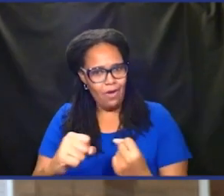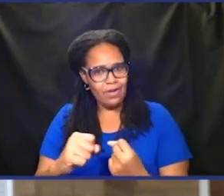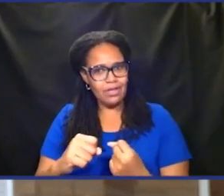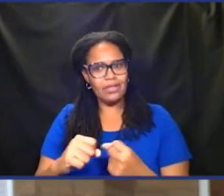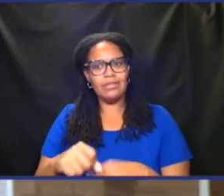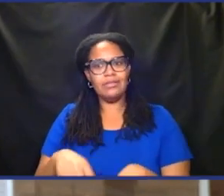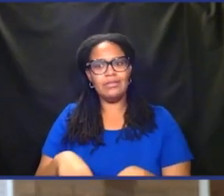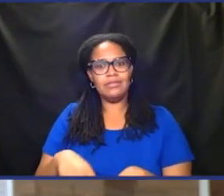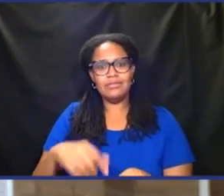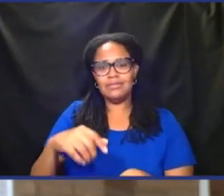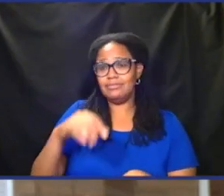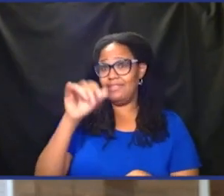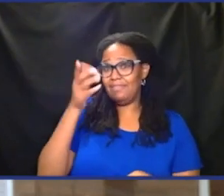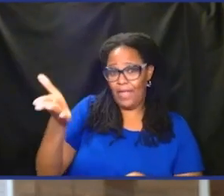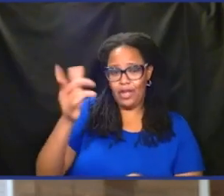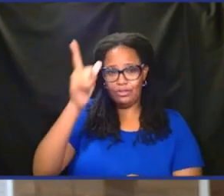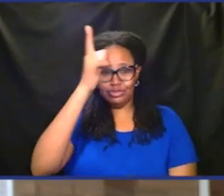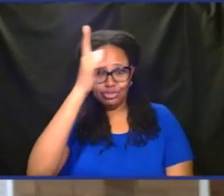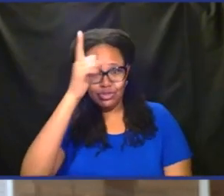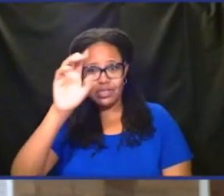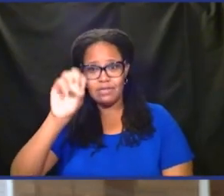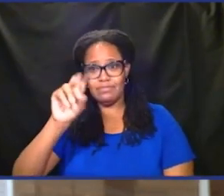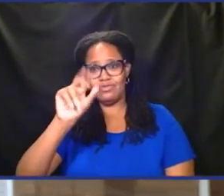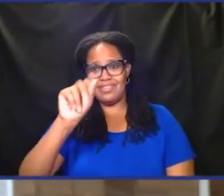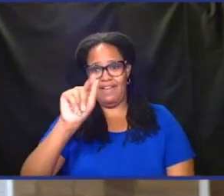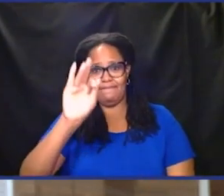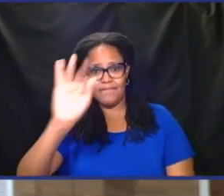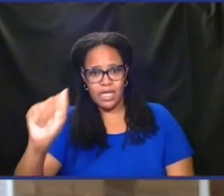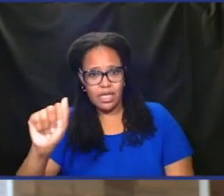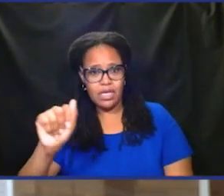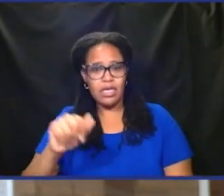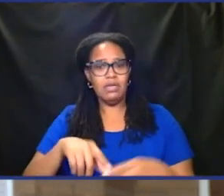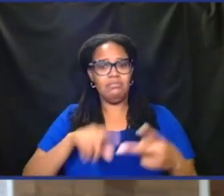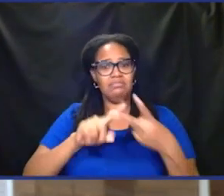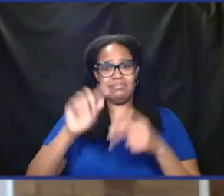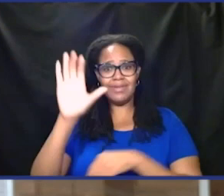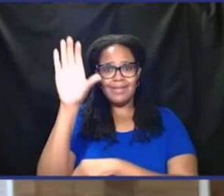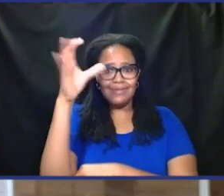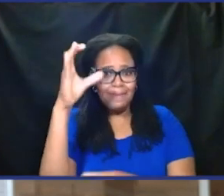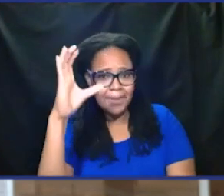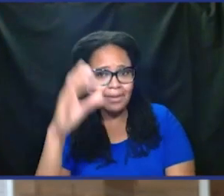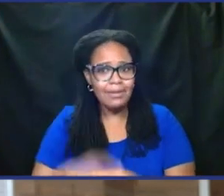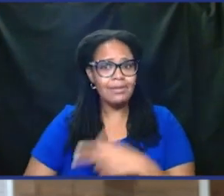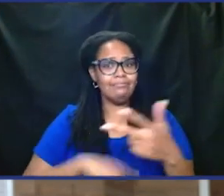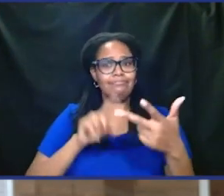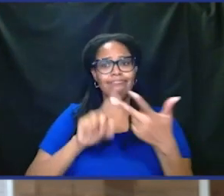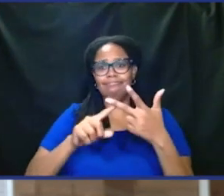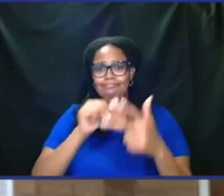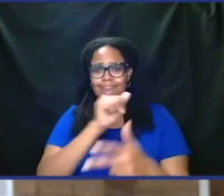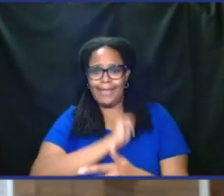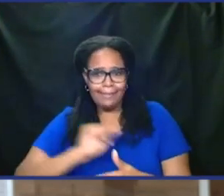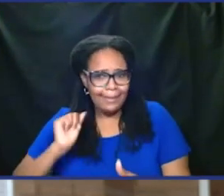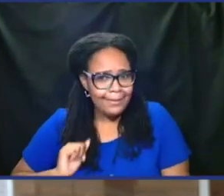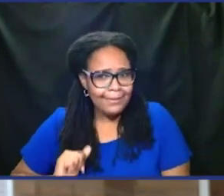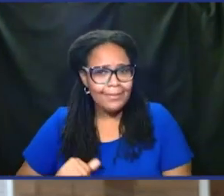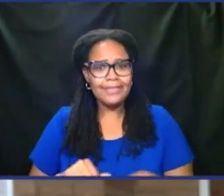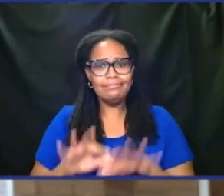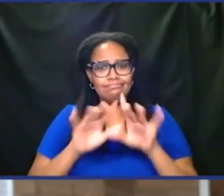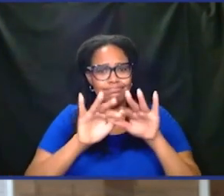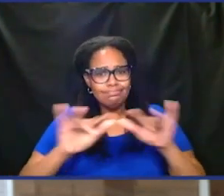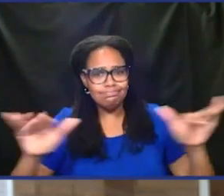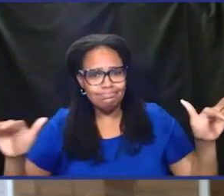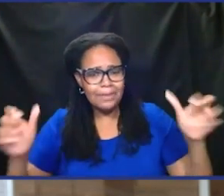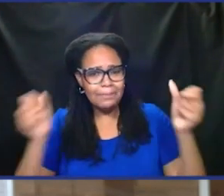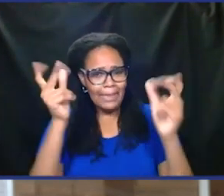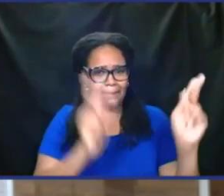Colombia, Marcia and Richard in Atlanta, and we're gonna go to more places and meet more people. Now, I know you traveled with Americares last year